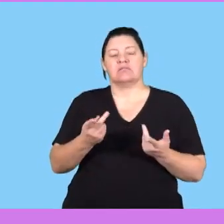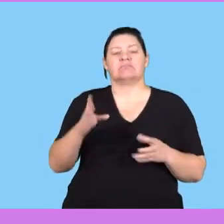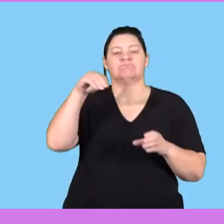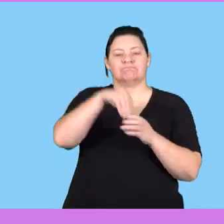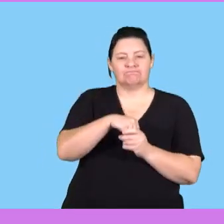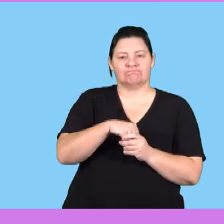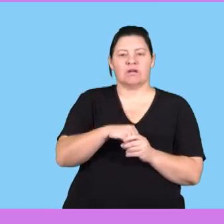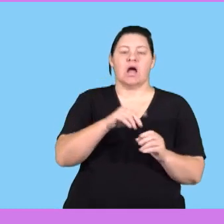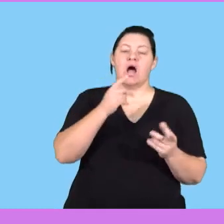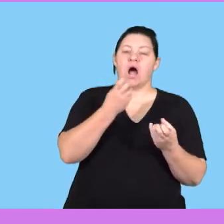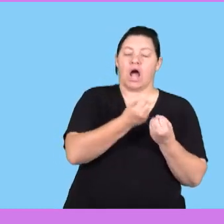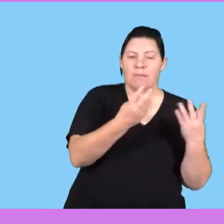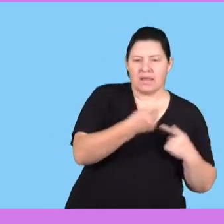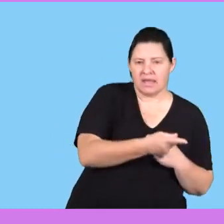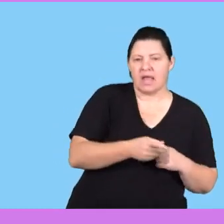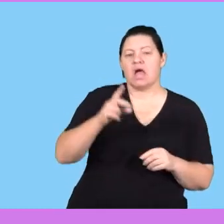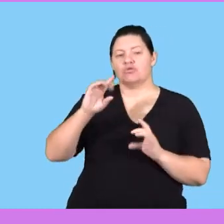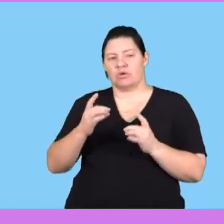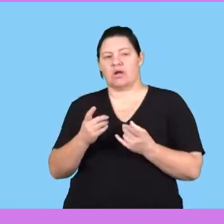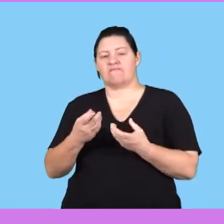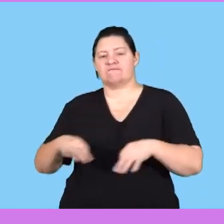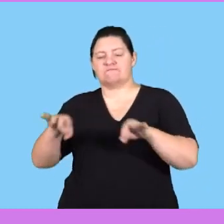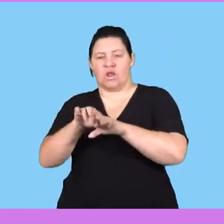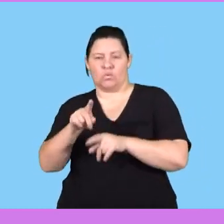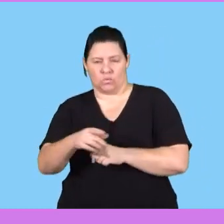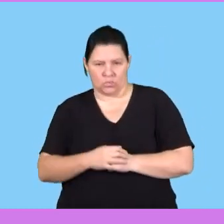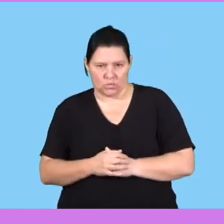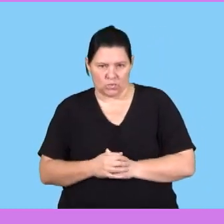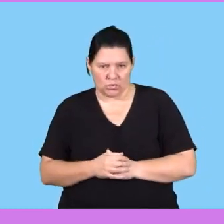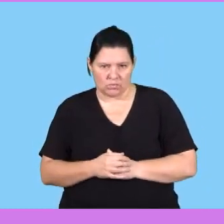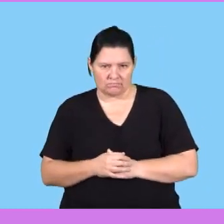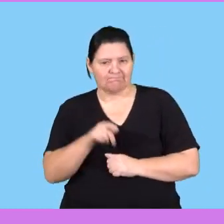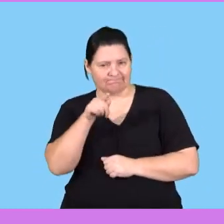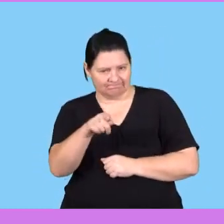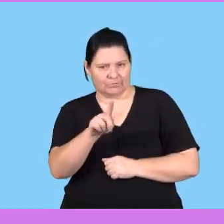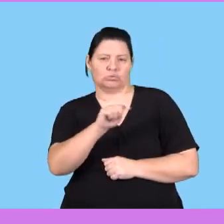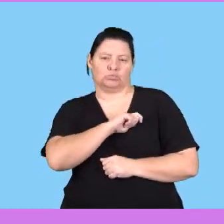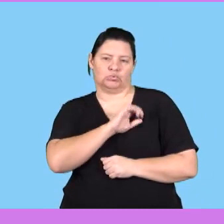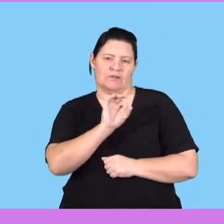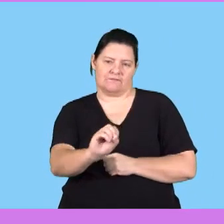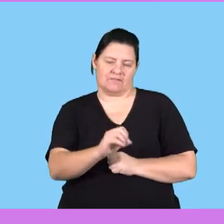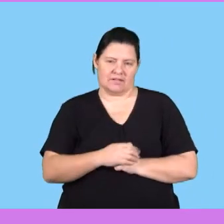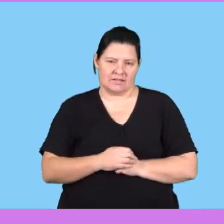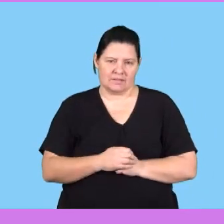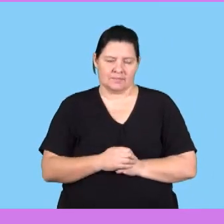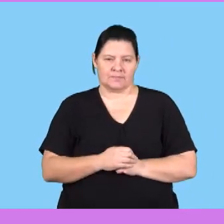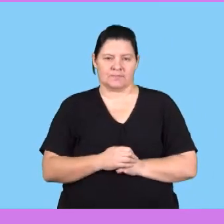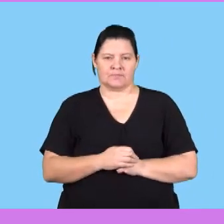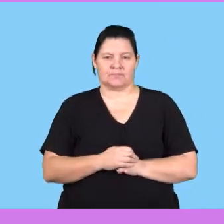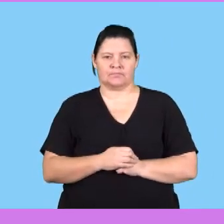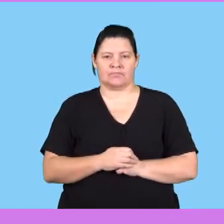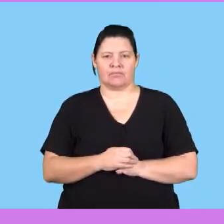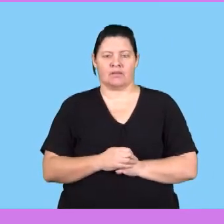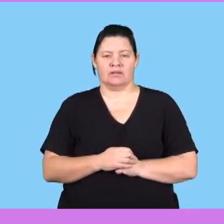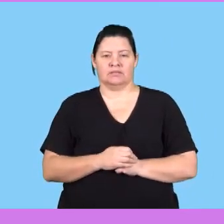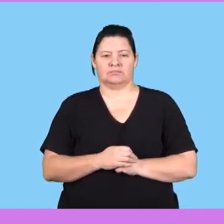refers to data consisting of quantities and numerical values. Now, that is indeed true, right? So the